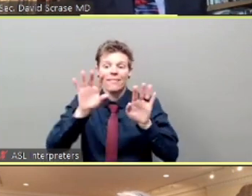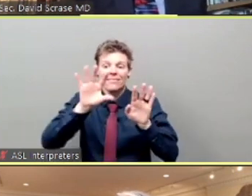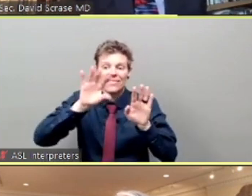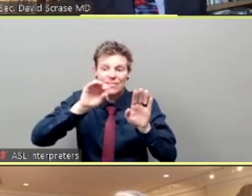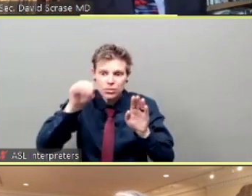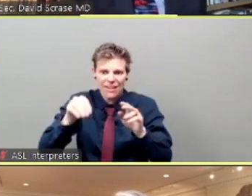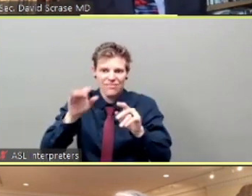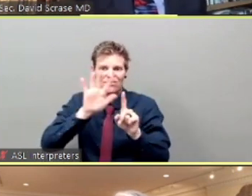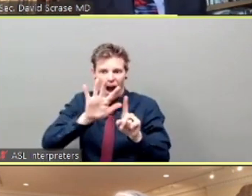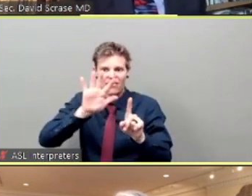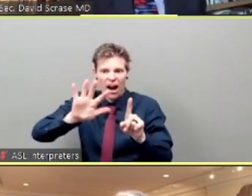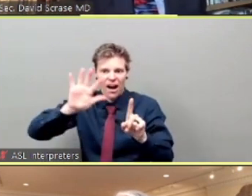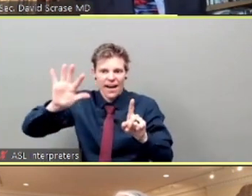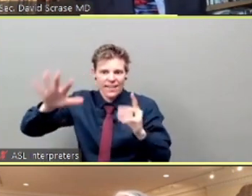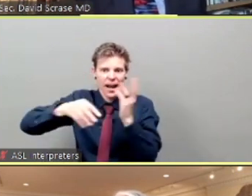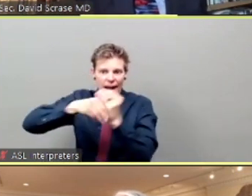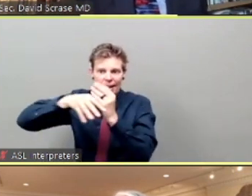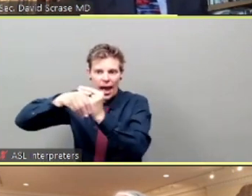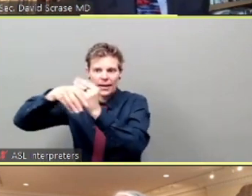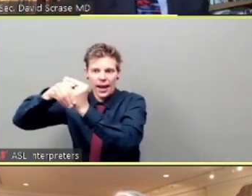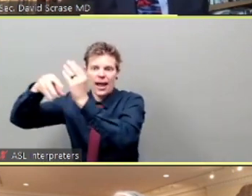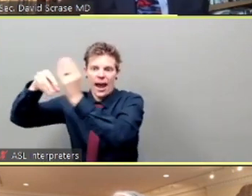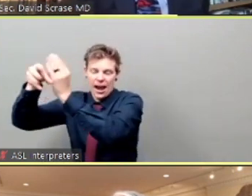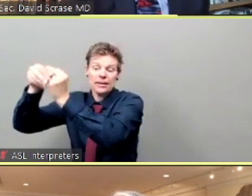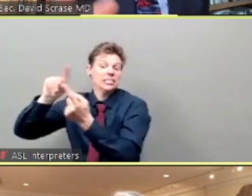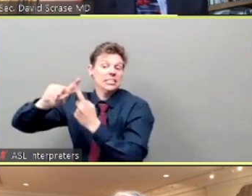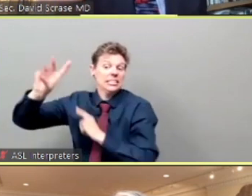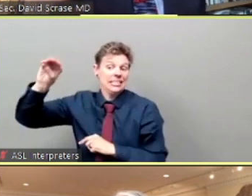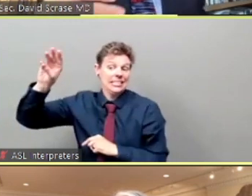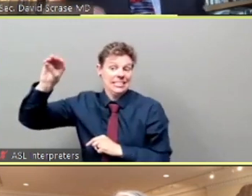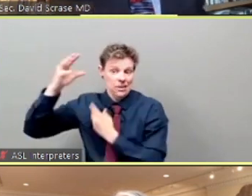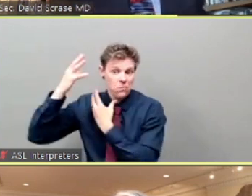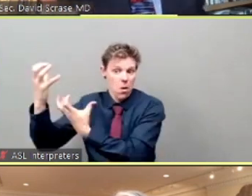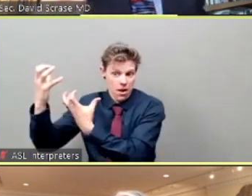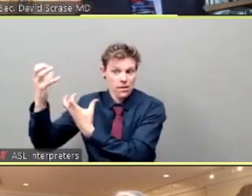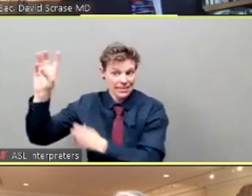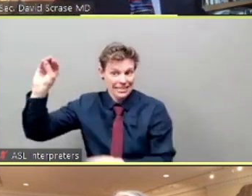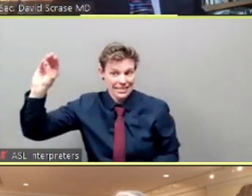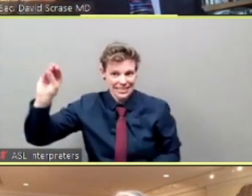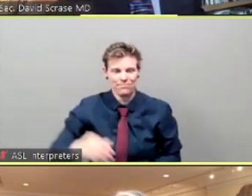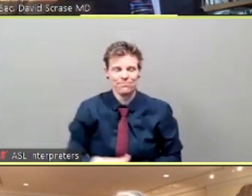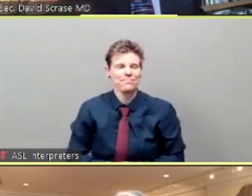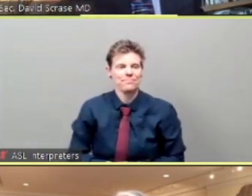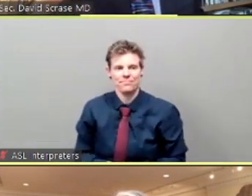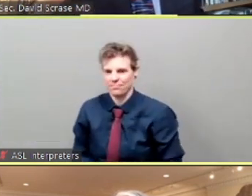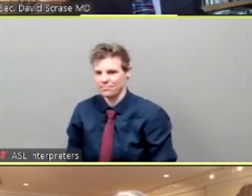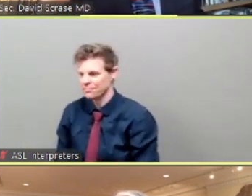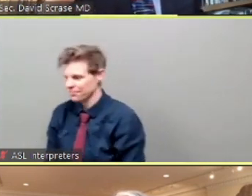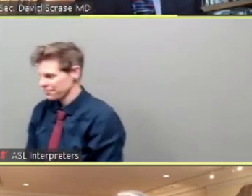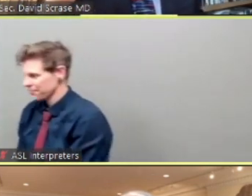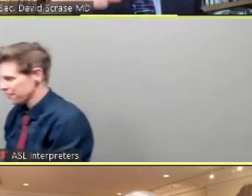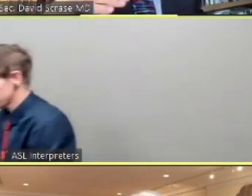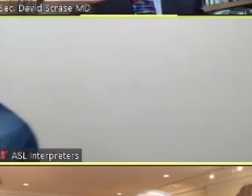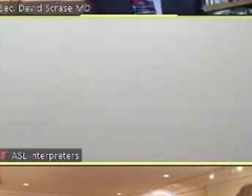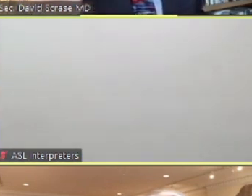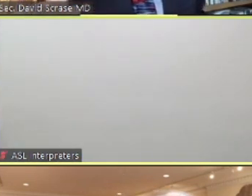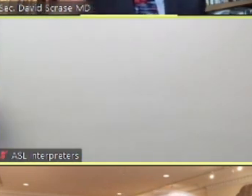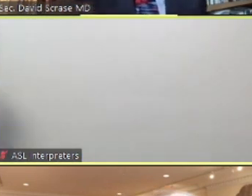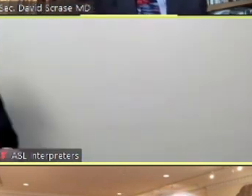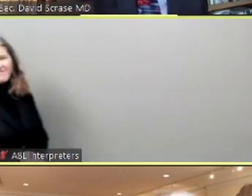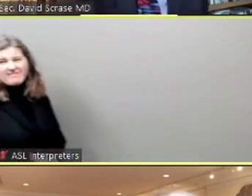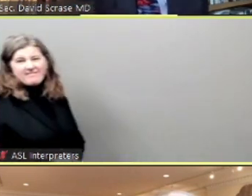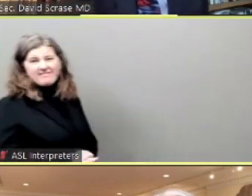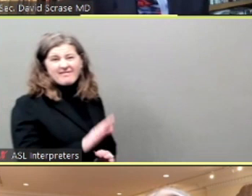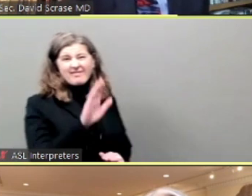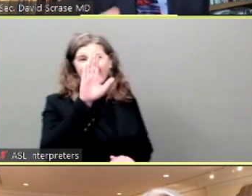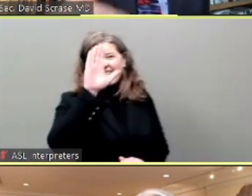plan. That's how that measure works. Now, I know that we all know that there's been a little bit of a slight lag now in people's interest in